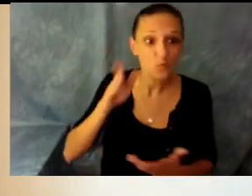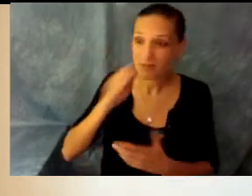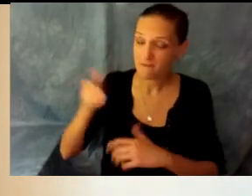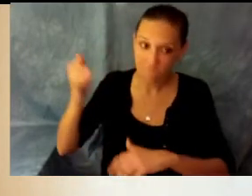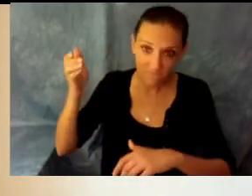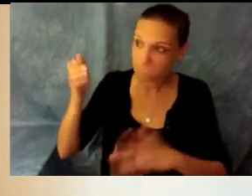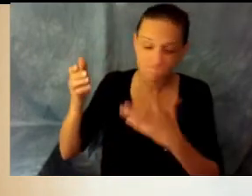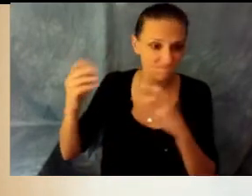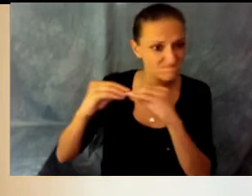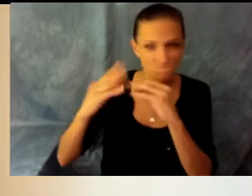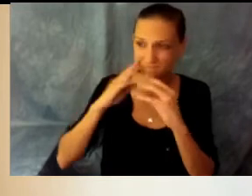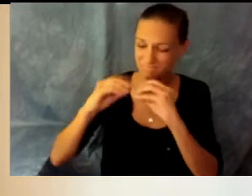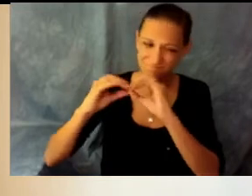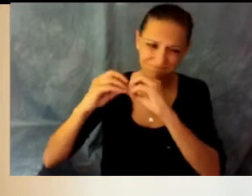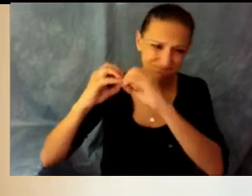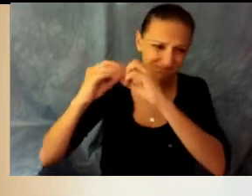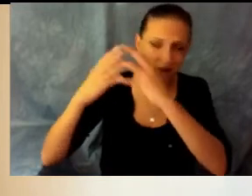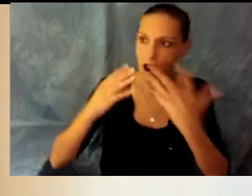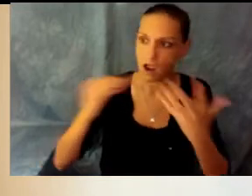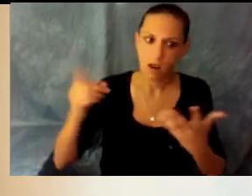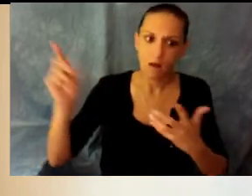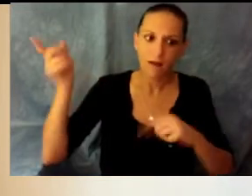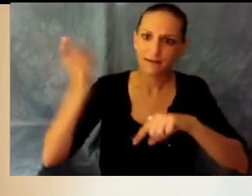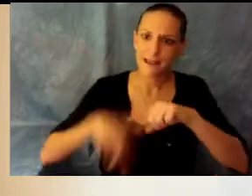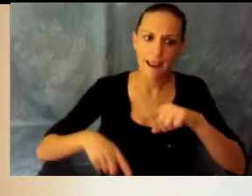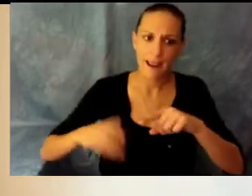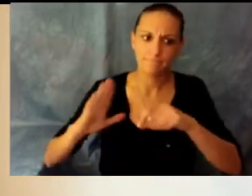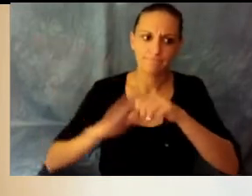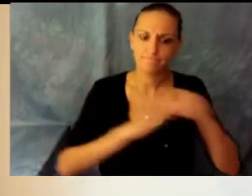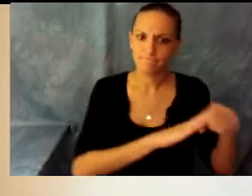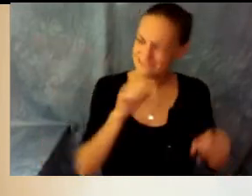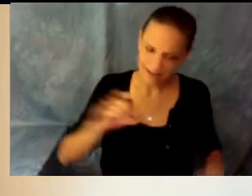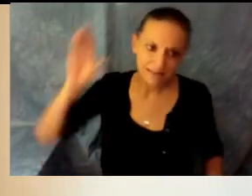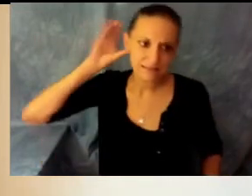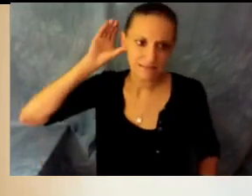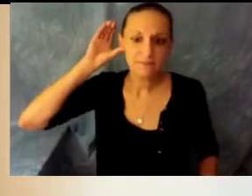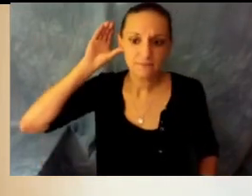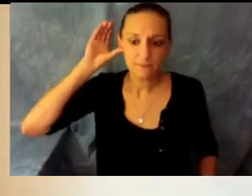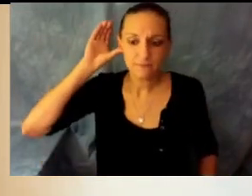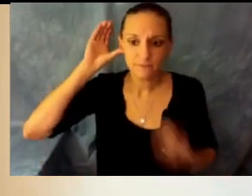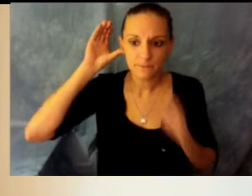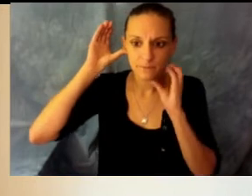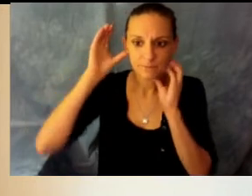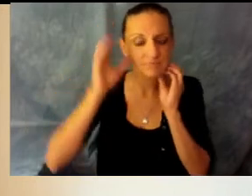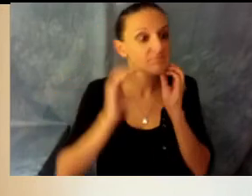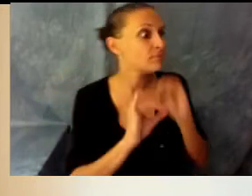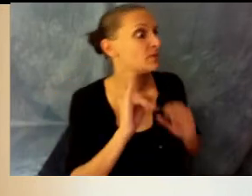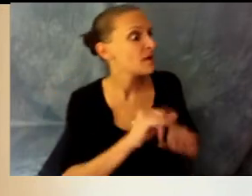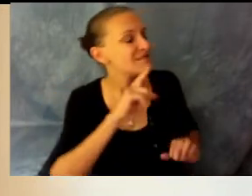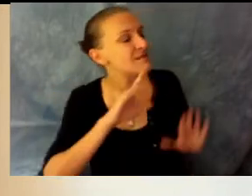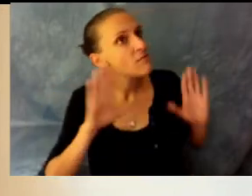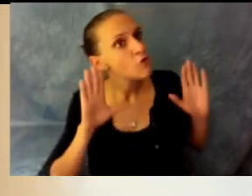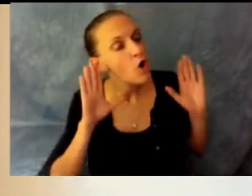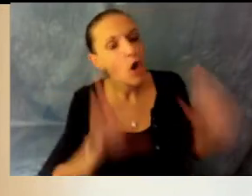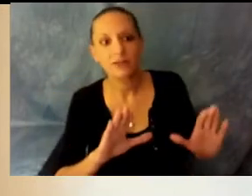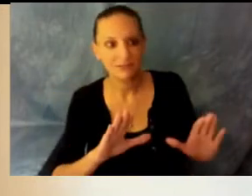with, and a voice that legislators need to listen to. That is awesome advice. That is, use your